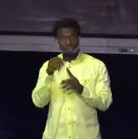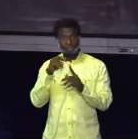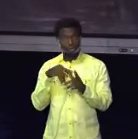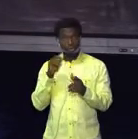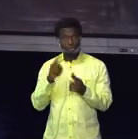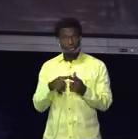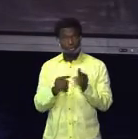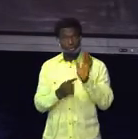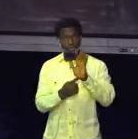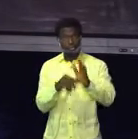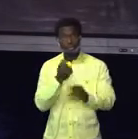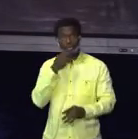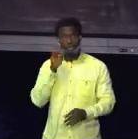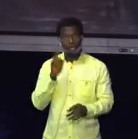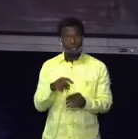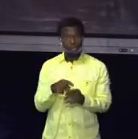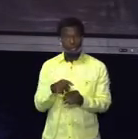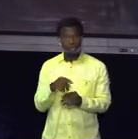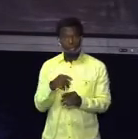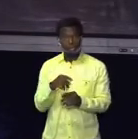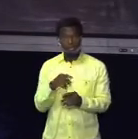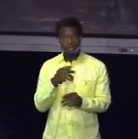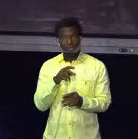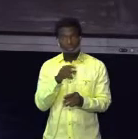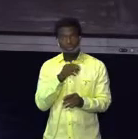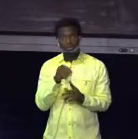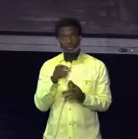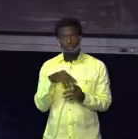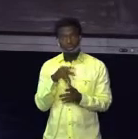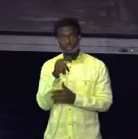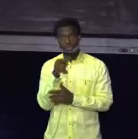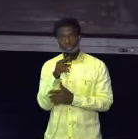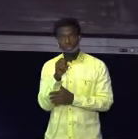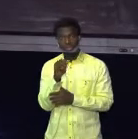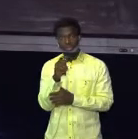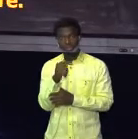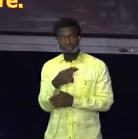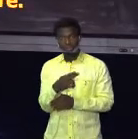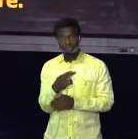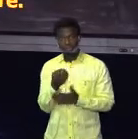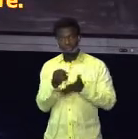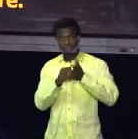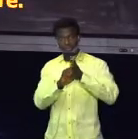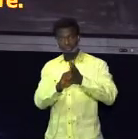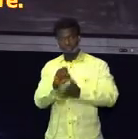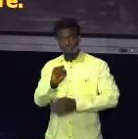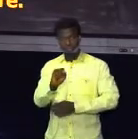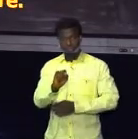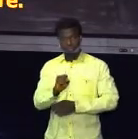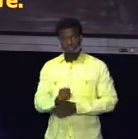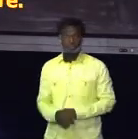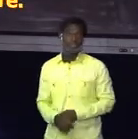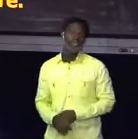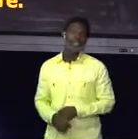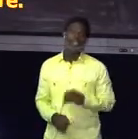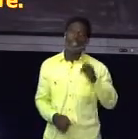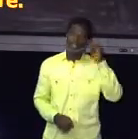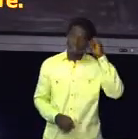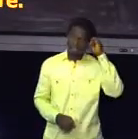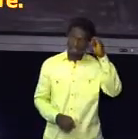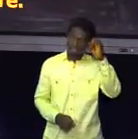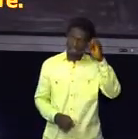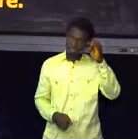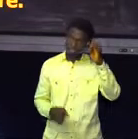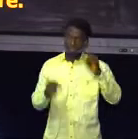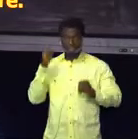to show a command, a promise, or threat. Examples. He